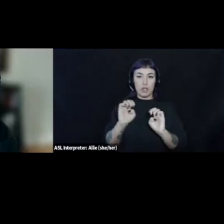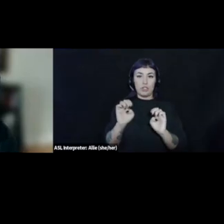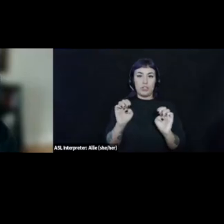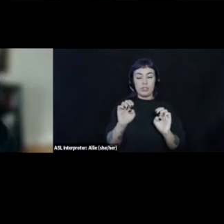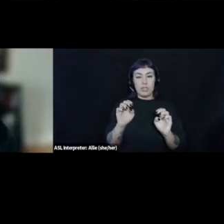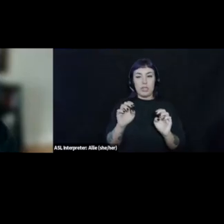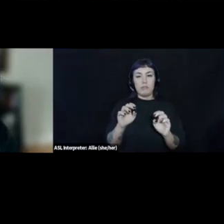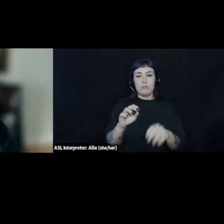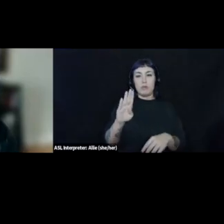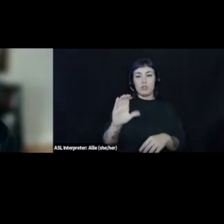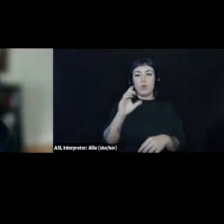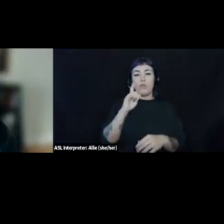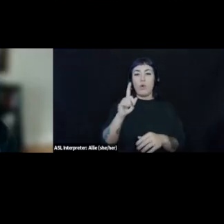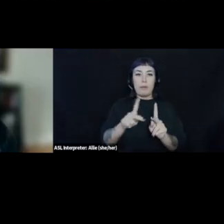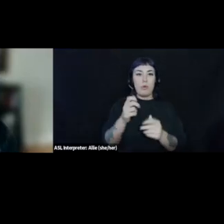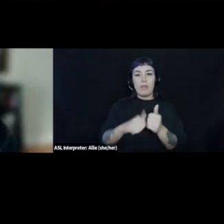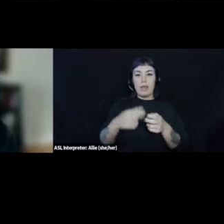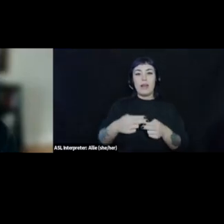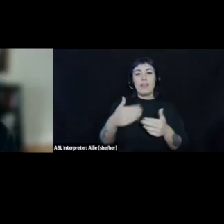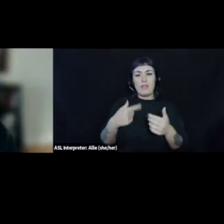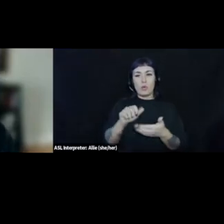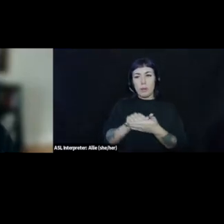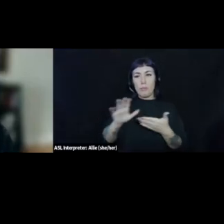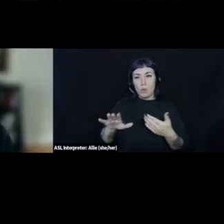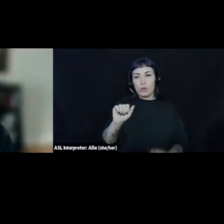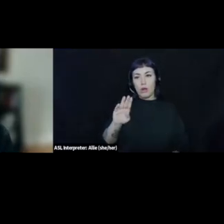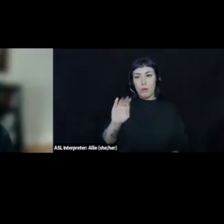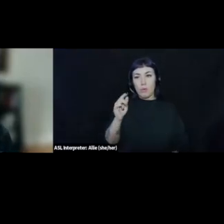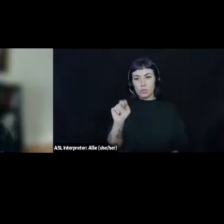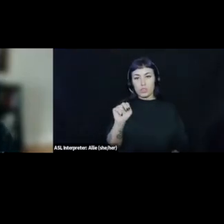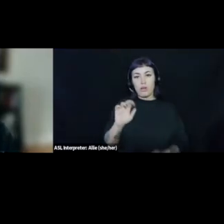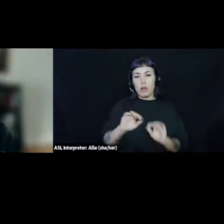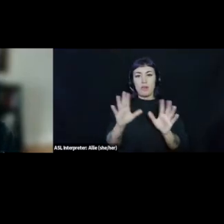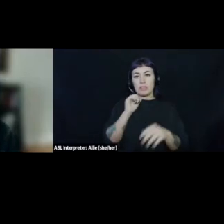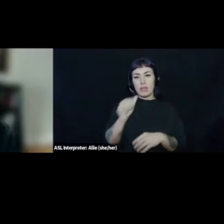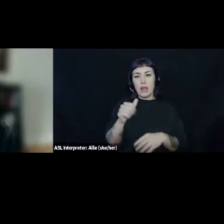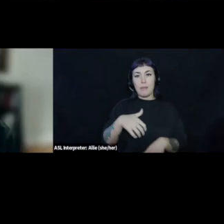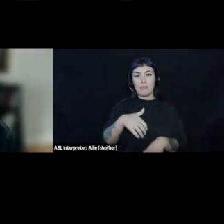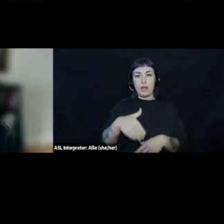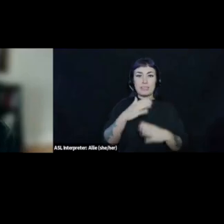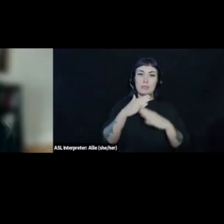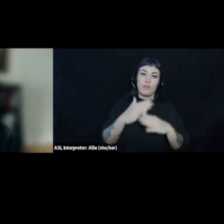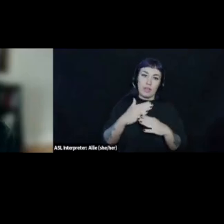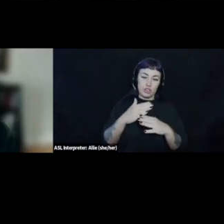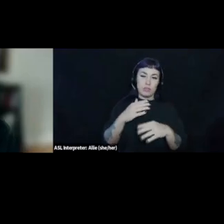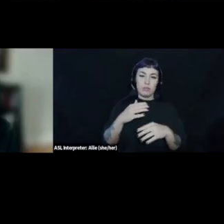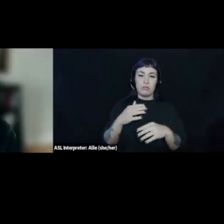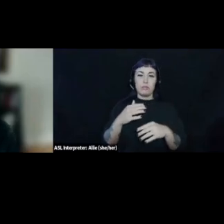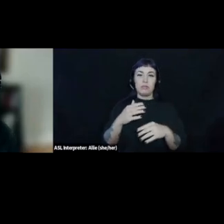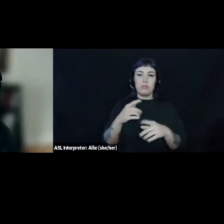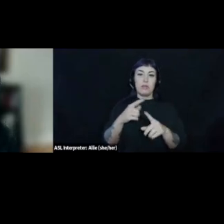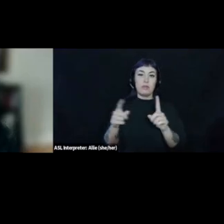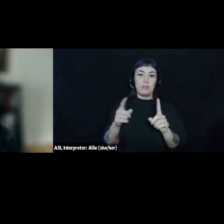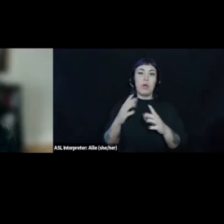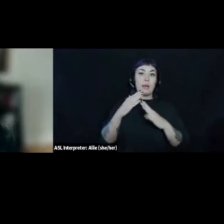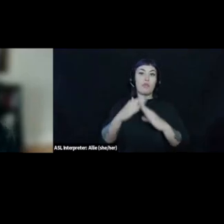weight. And then, of course, we have abortion. That obviously is not pregnancy prevention, but it does